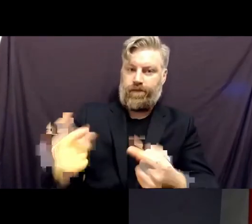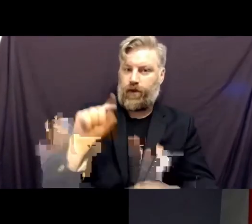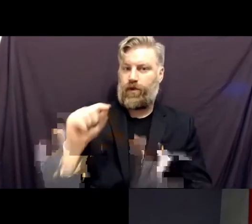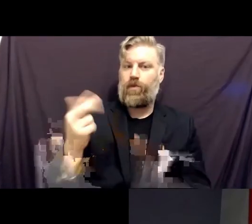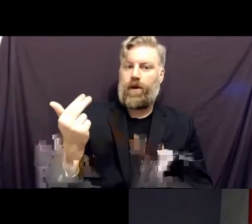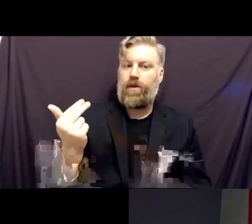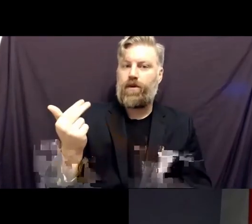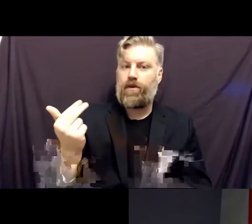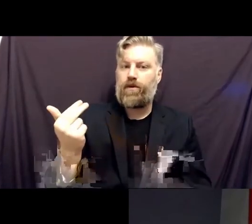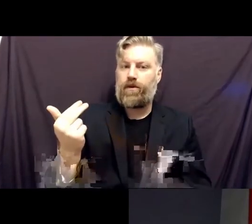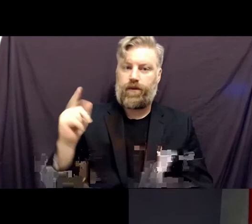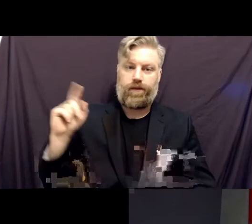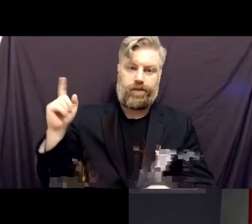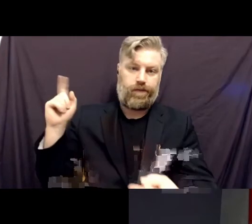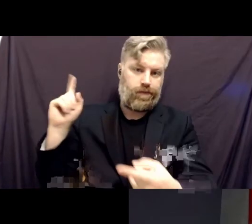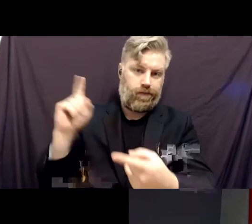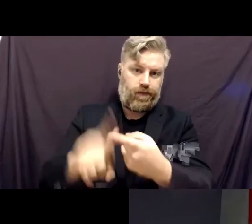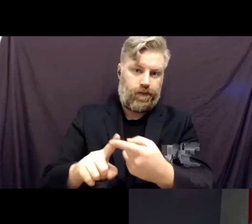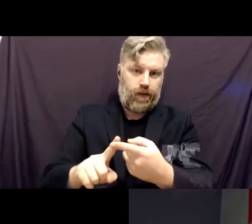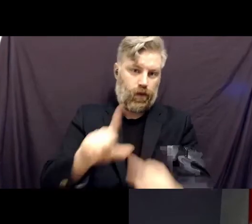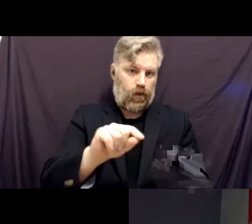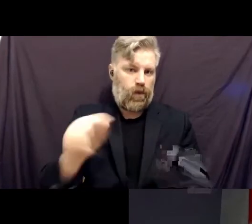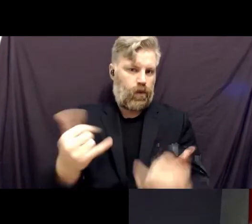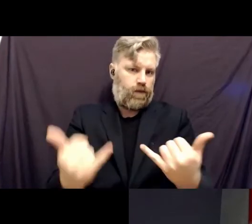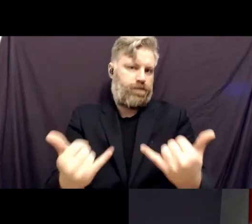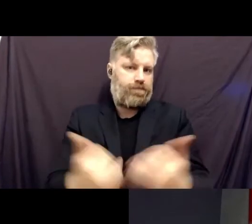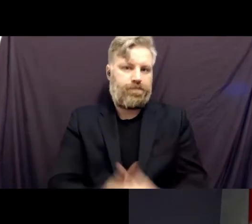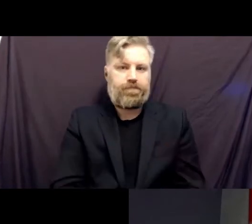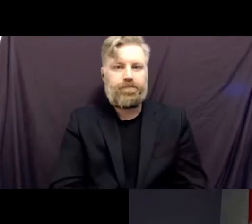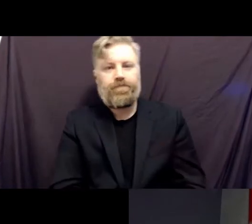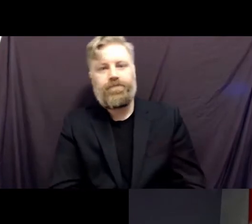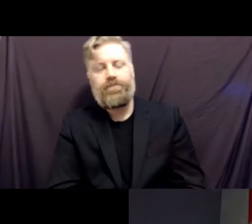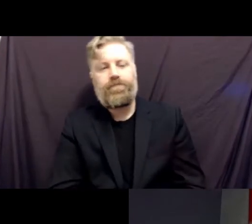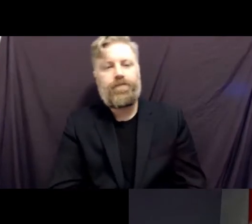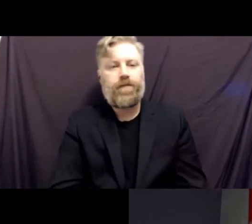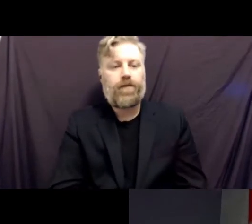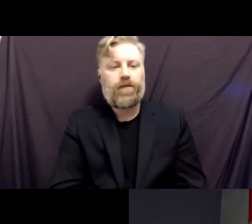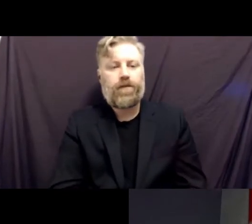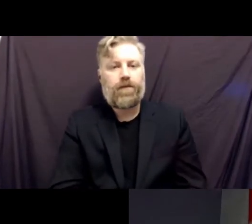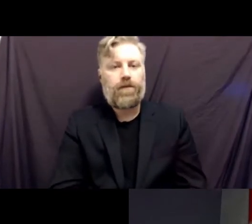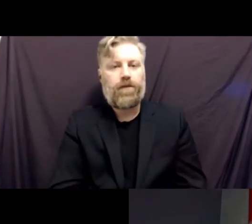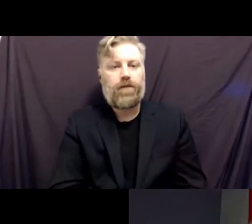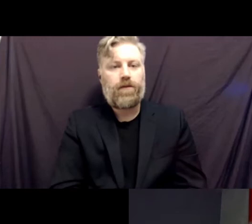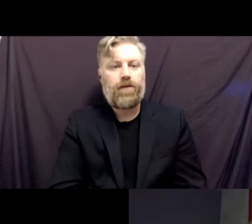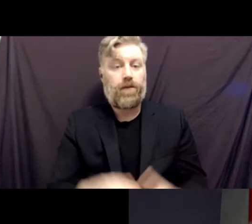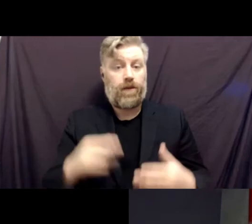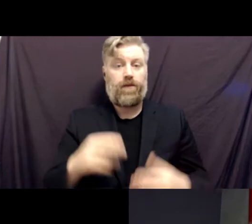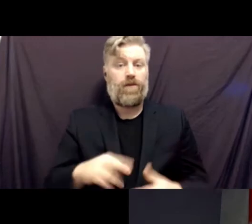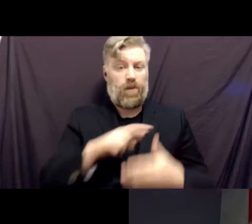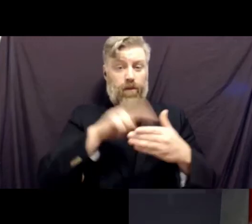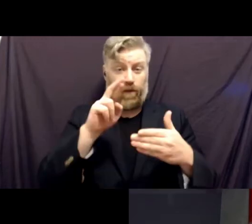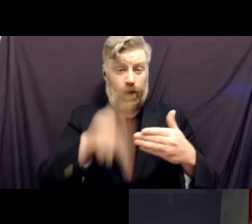2013 to 2020. And the outcomes are presented in